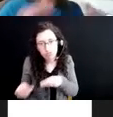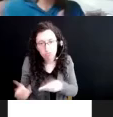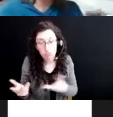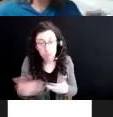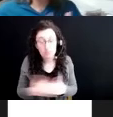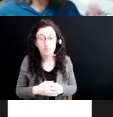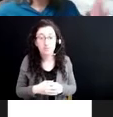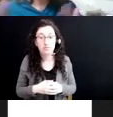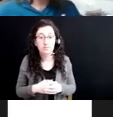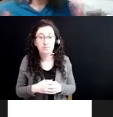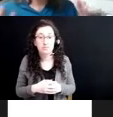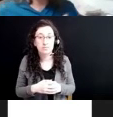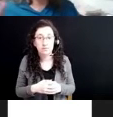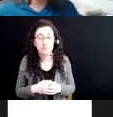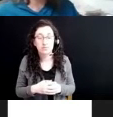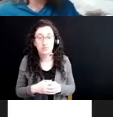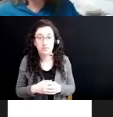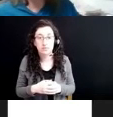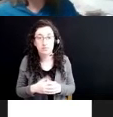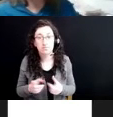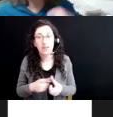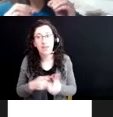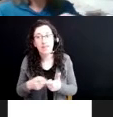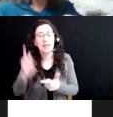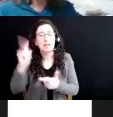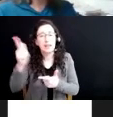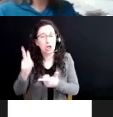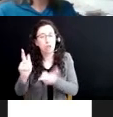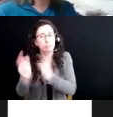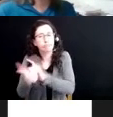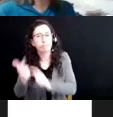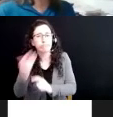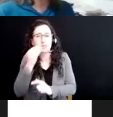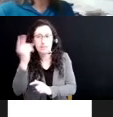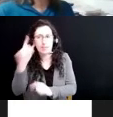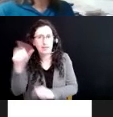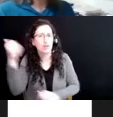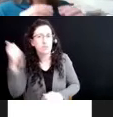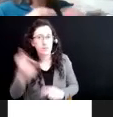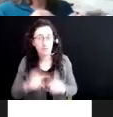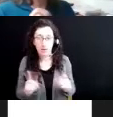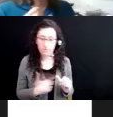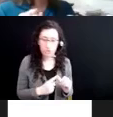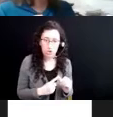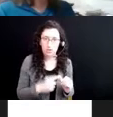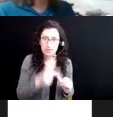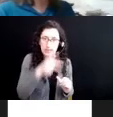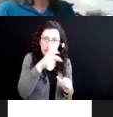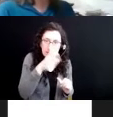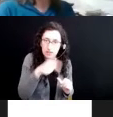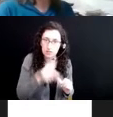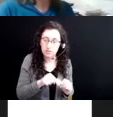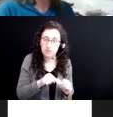which then turn out to be eating other things. But again, the insects are they're